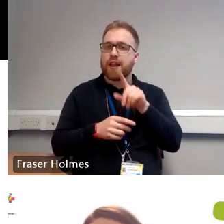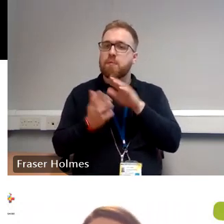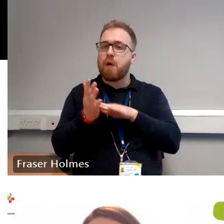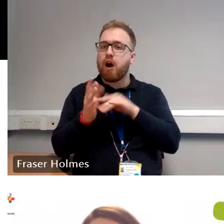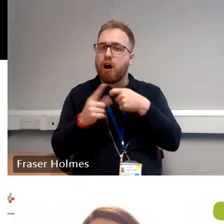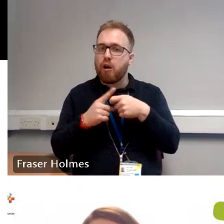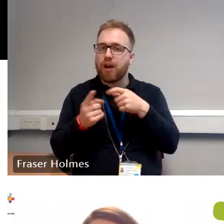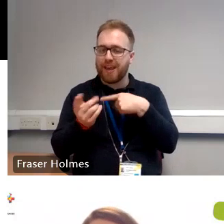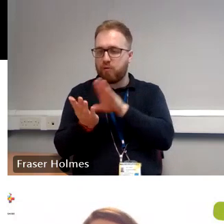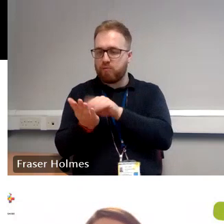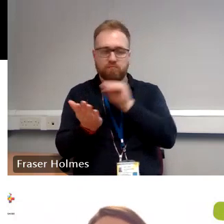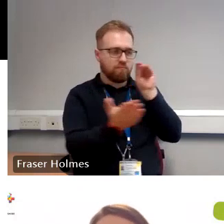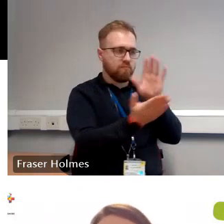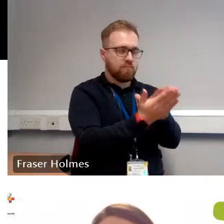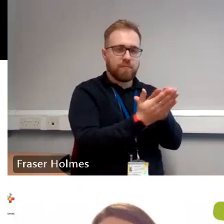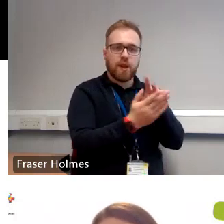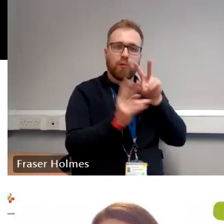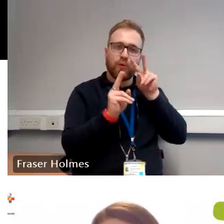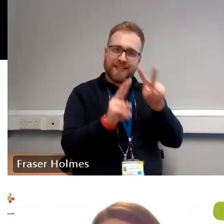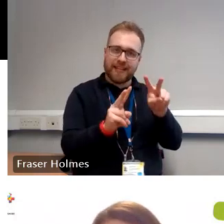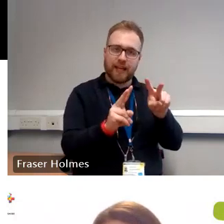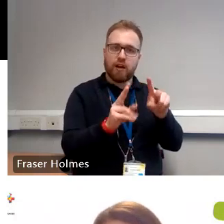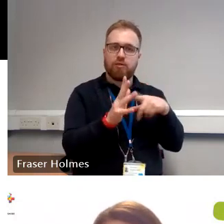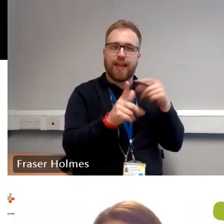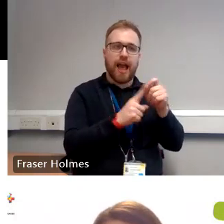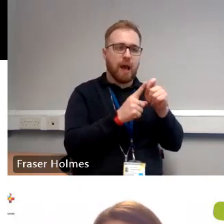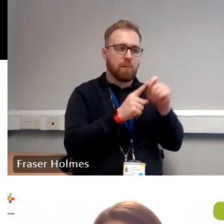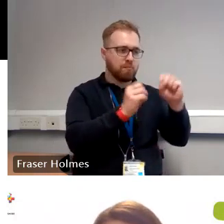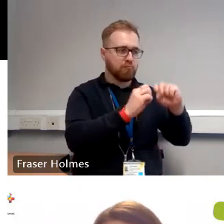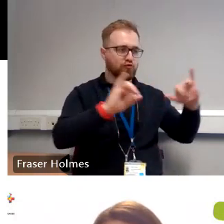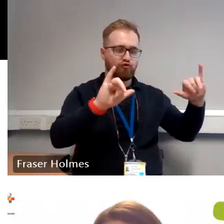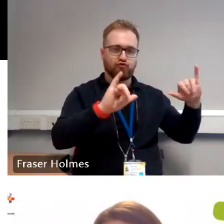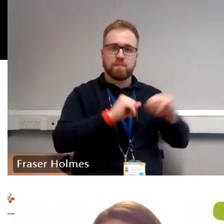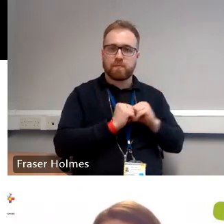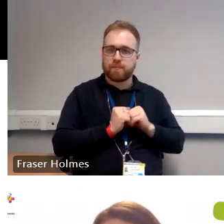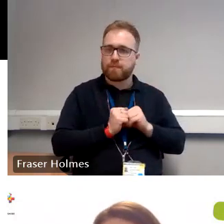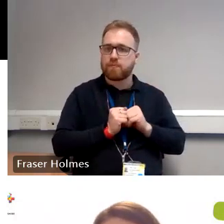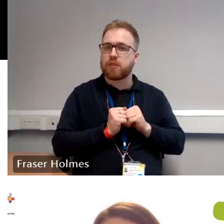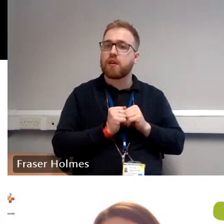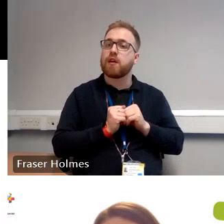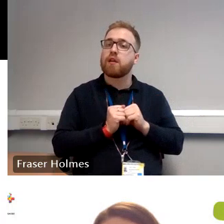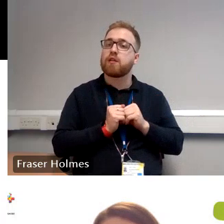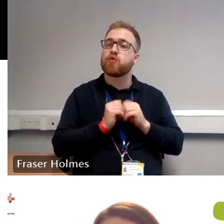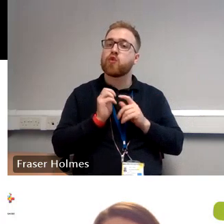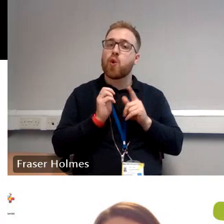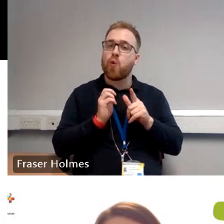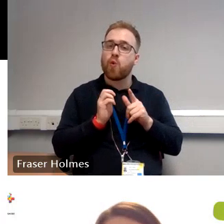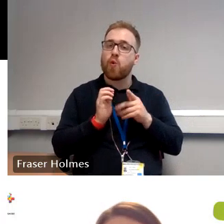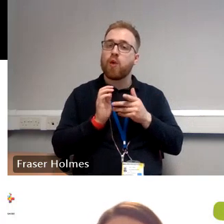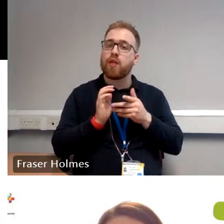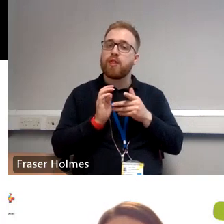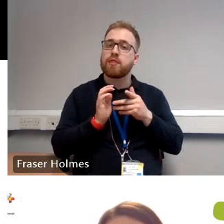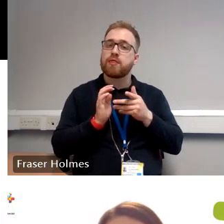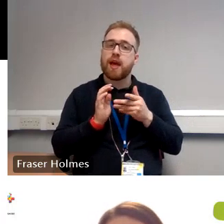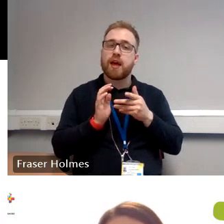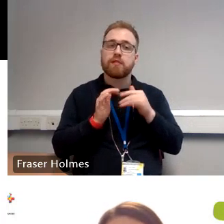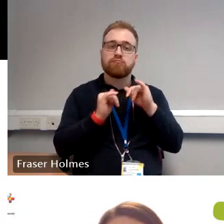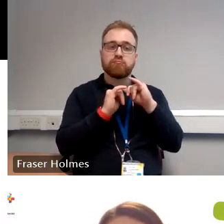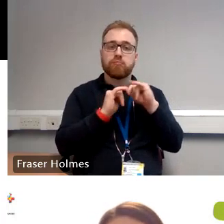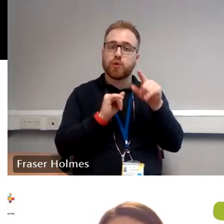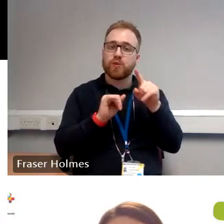in, and we'll see those come up live on screen. So the addition of Slido, the slides where you see